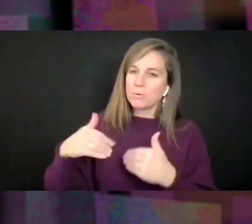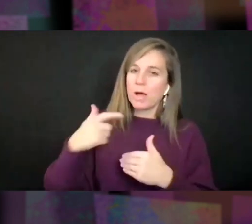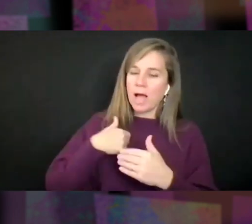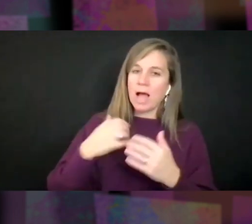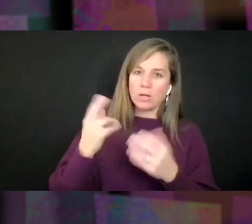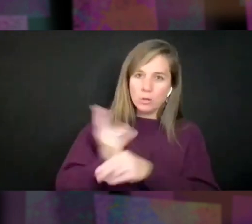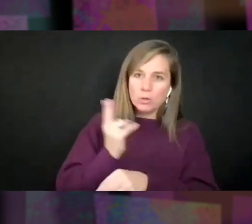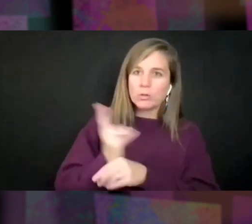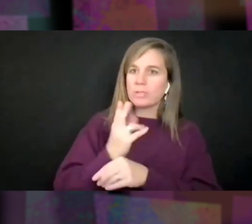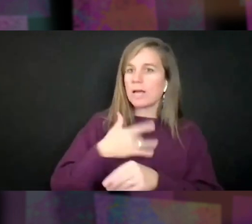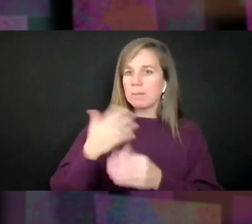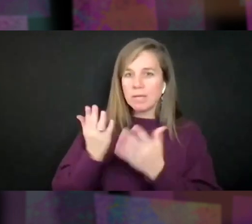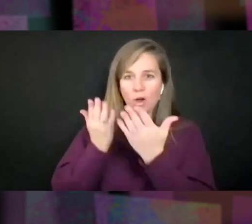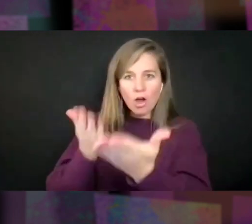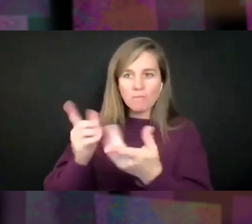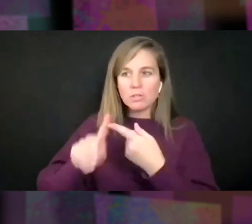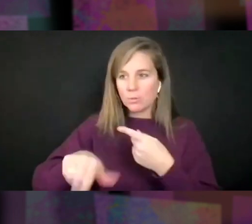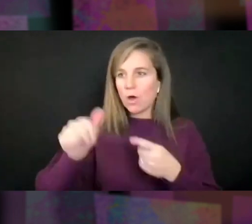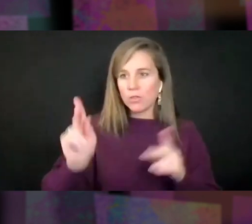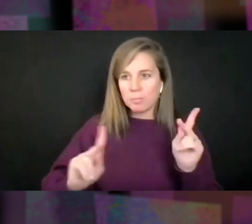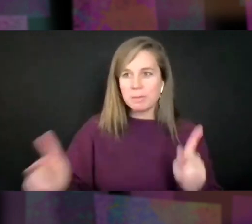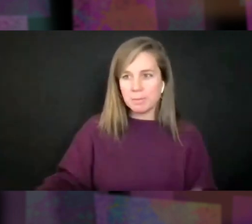sometimes even offer to other people.